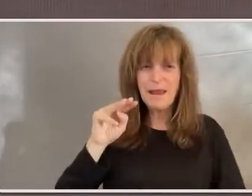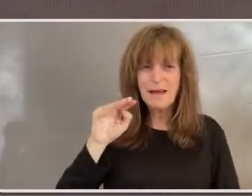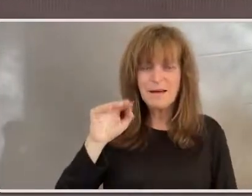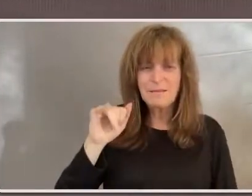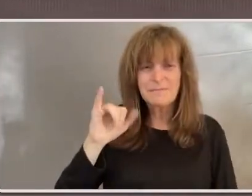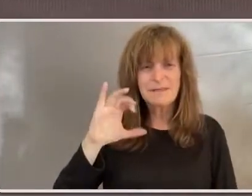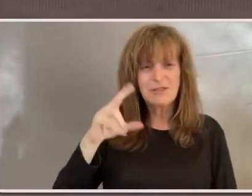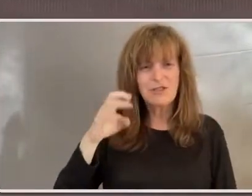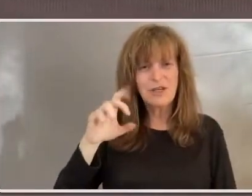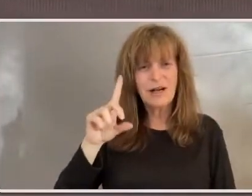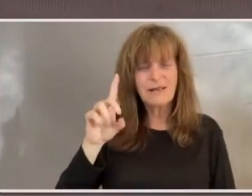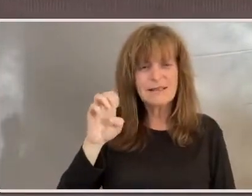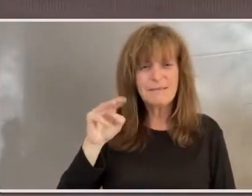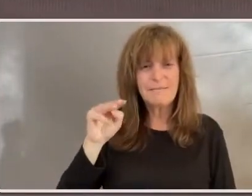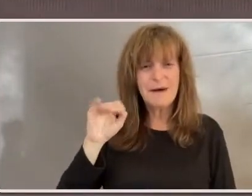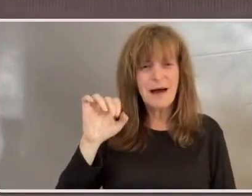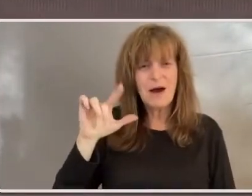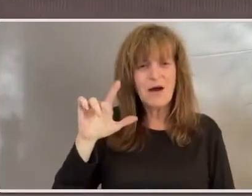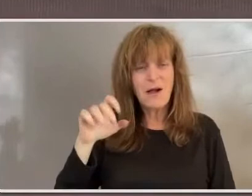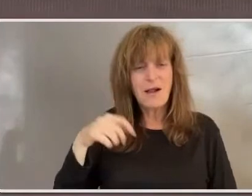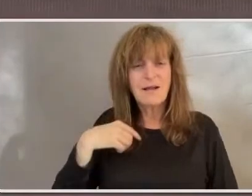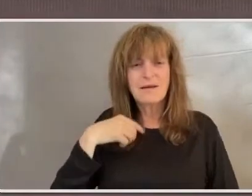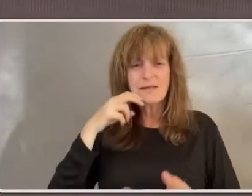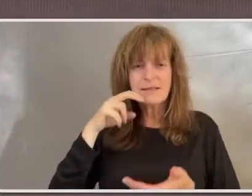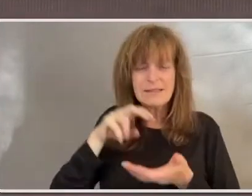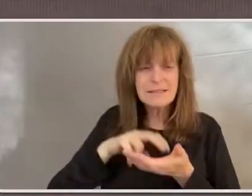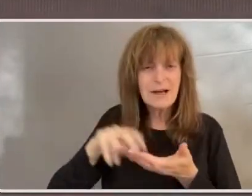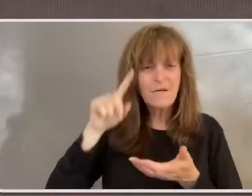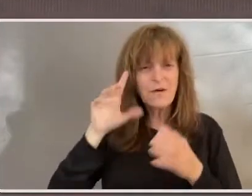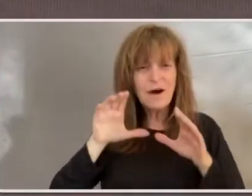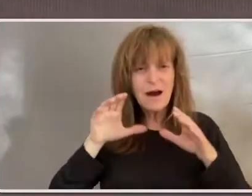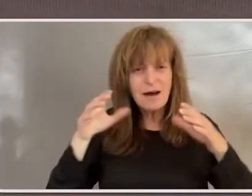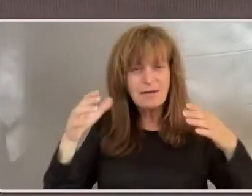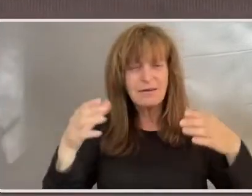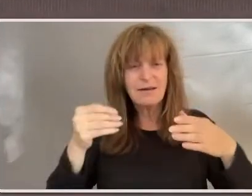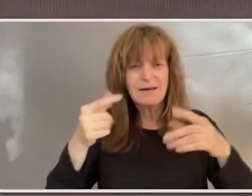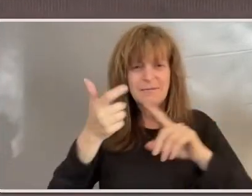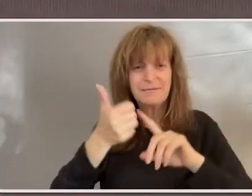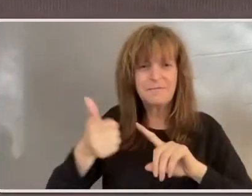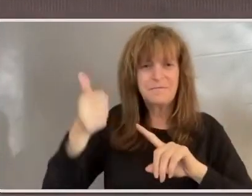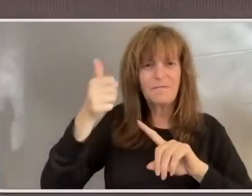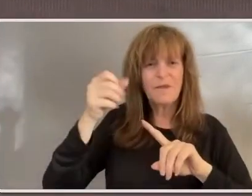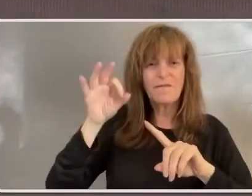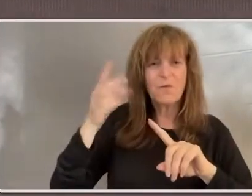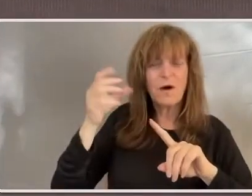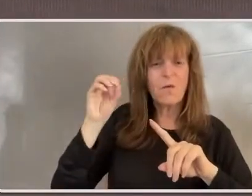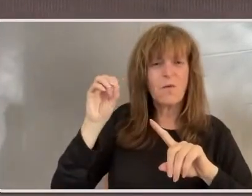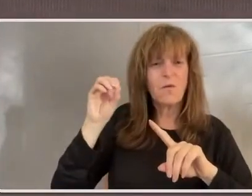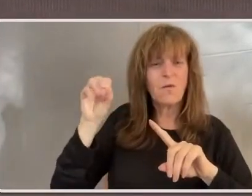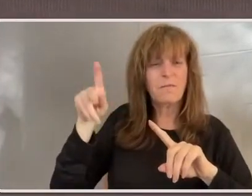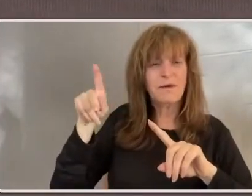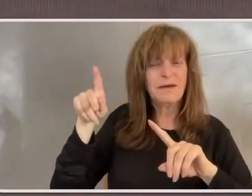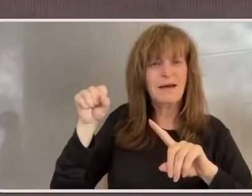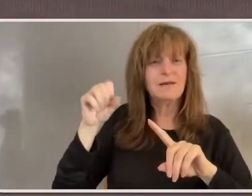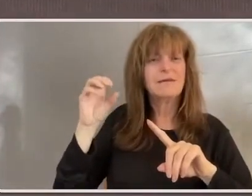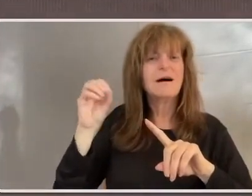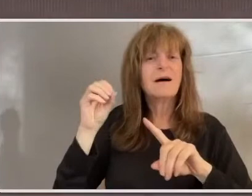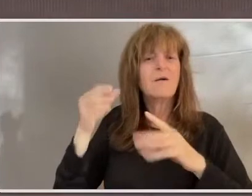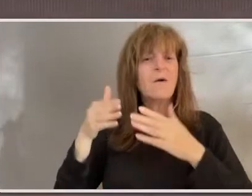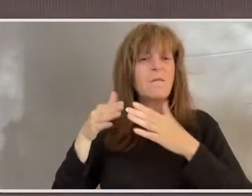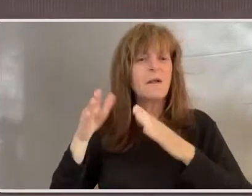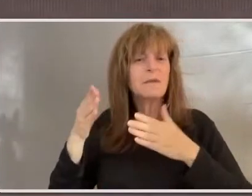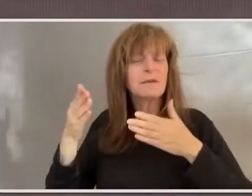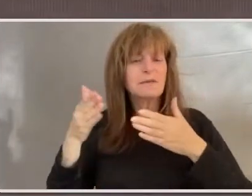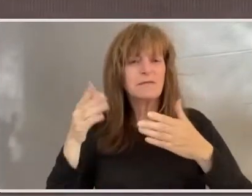head of our Ontario Public Service. It is my absolute pleasure to welcome you to the swearing-in ceremony of the